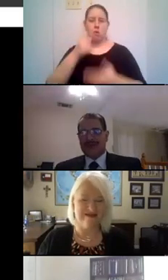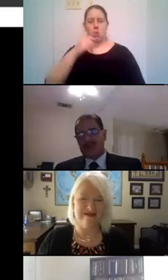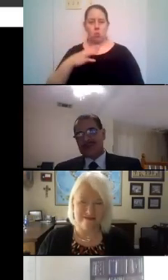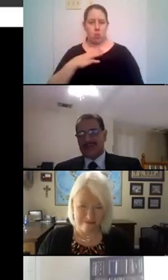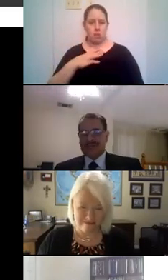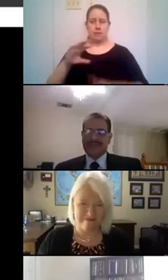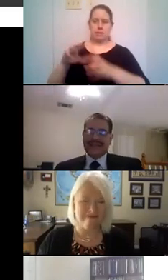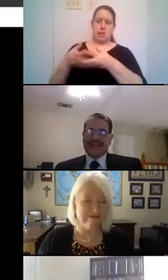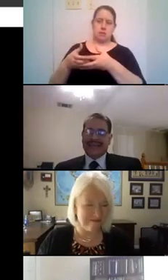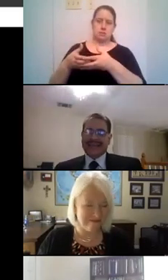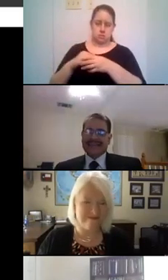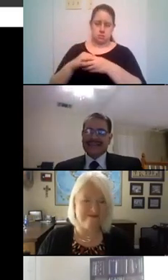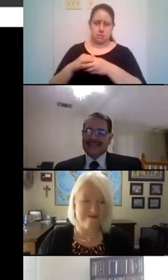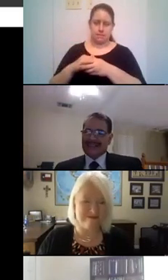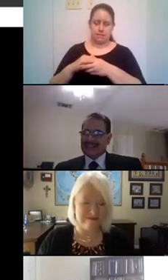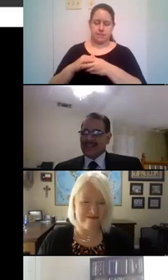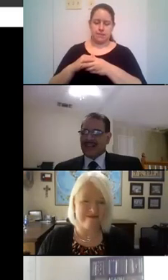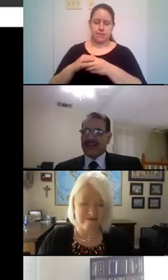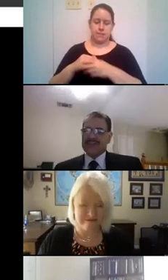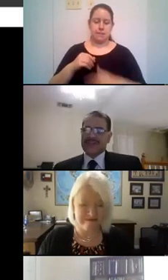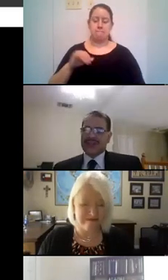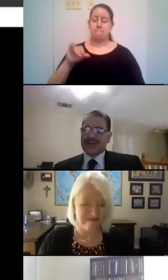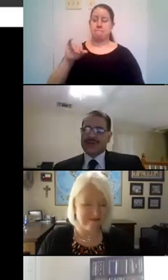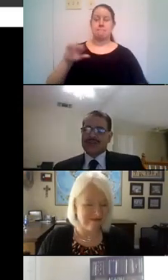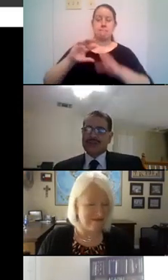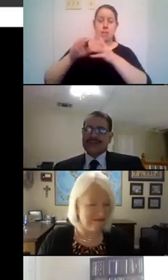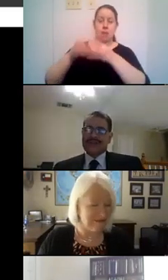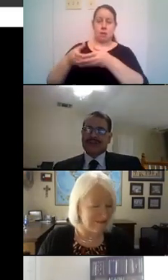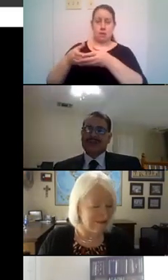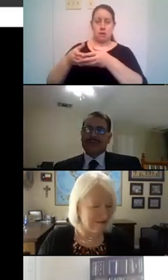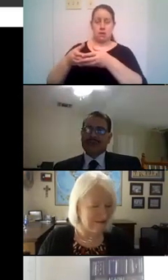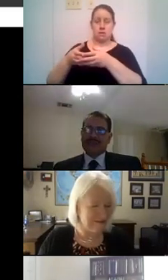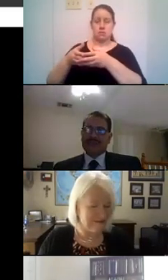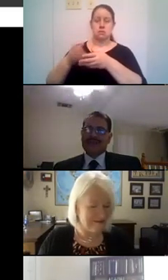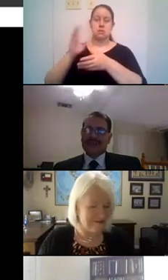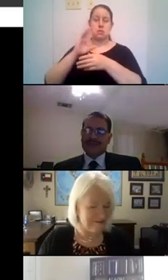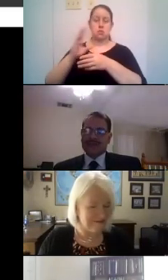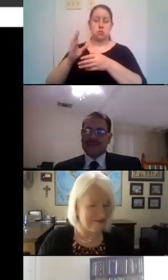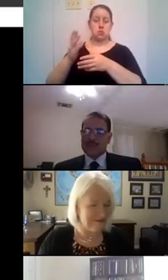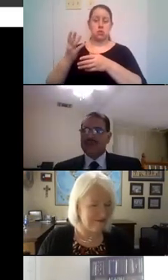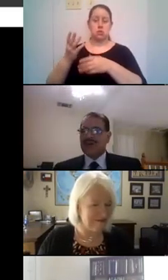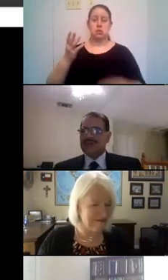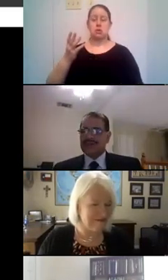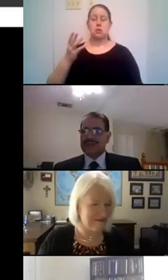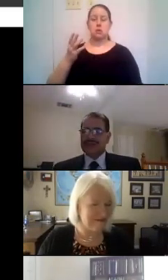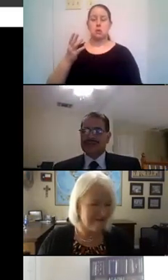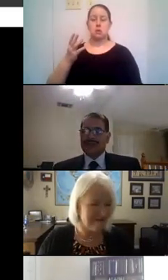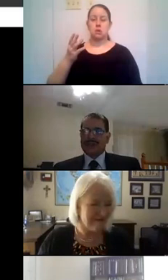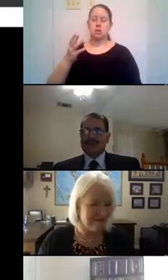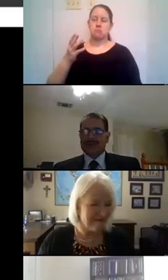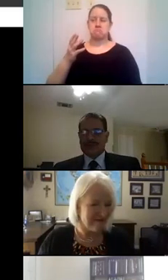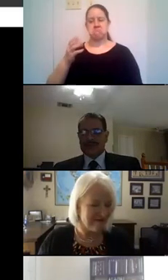class, and this class was going to be pre-apprenticeship in electrical. This was